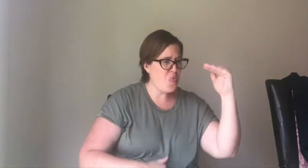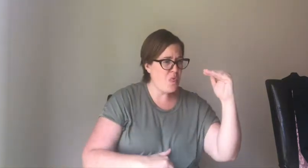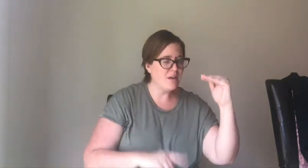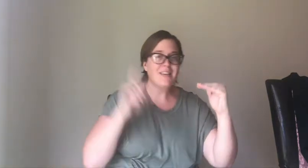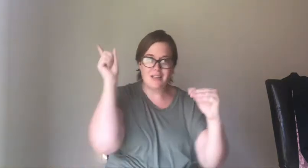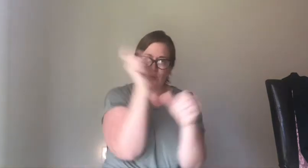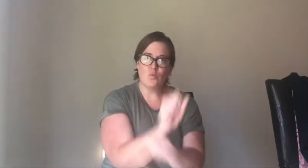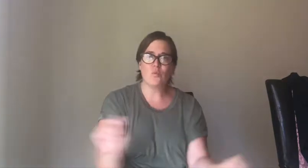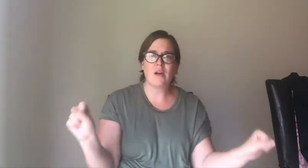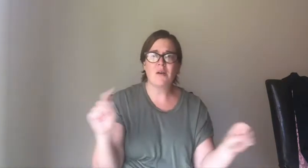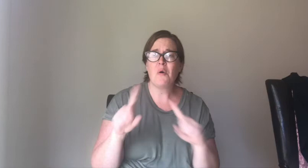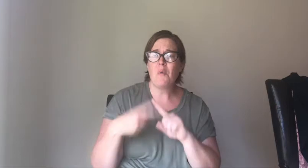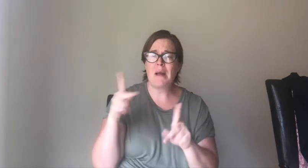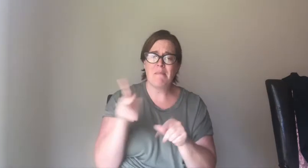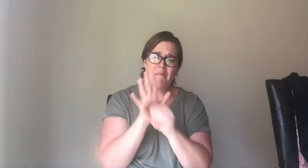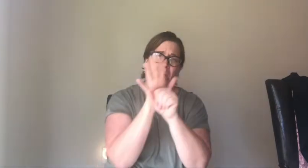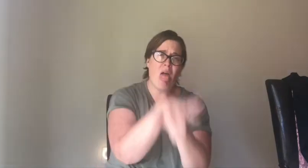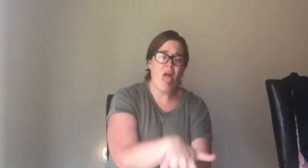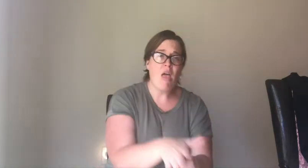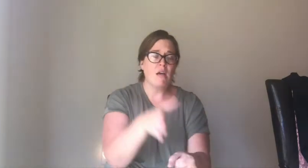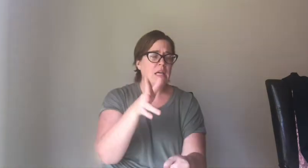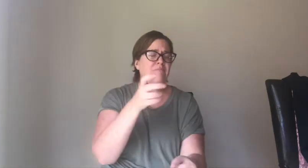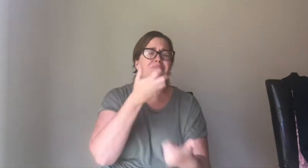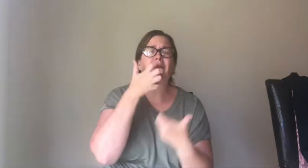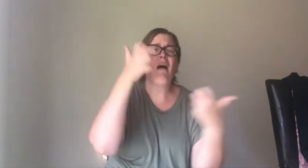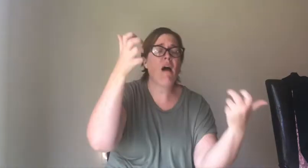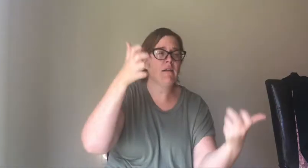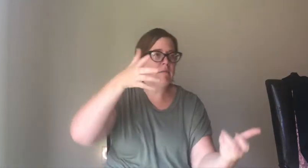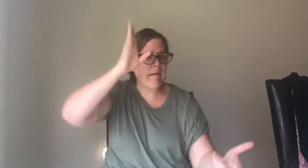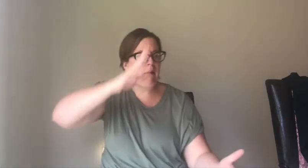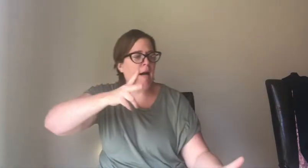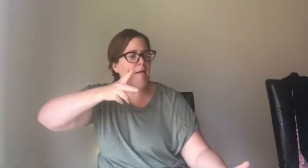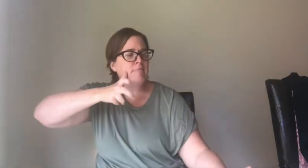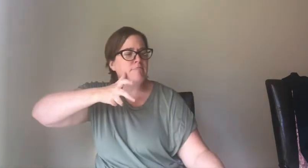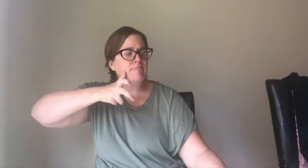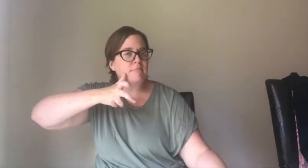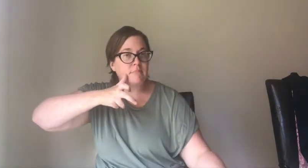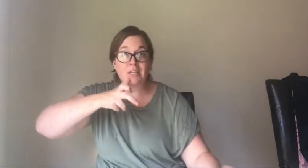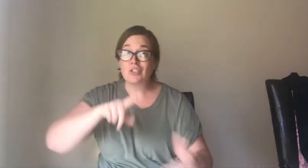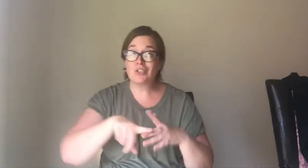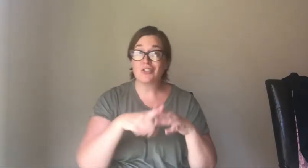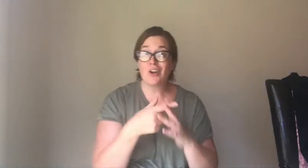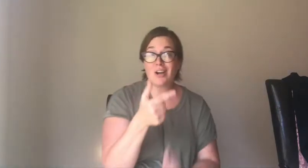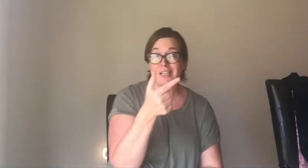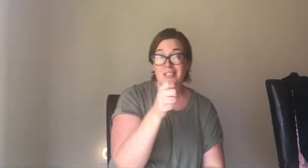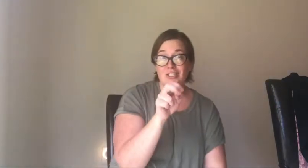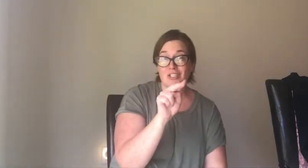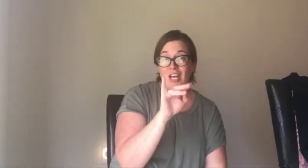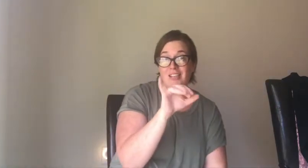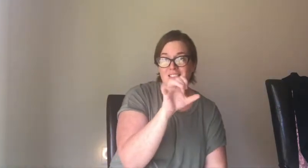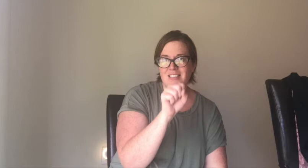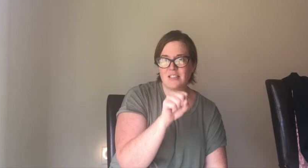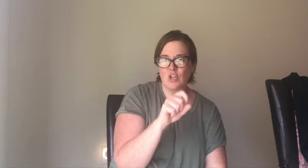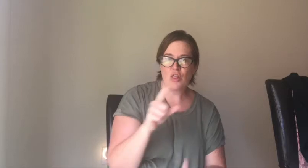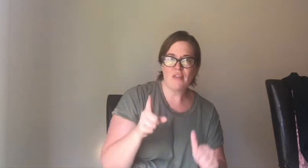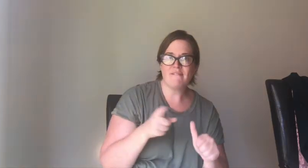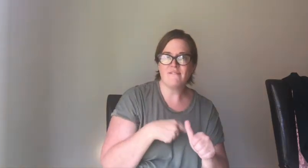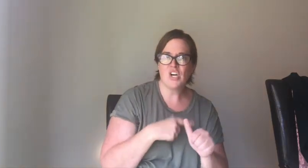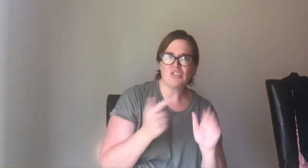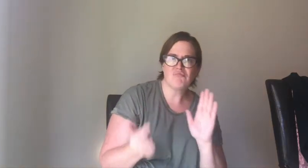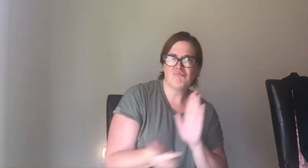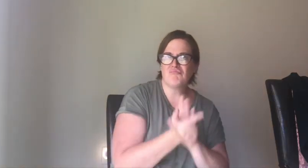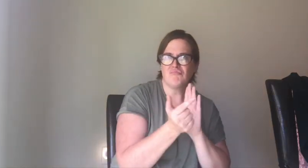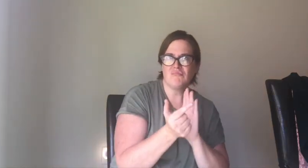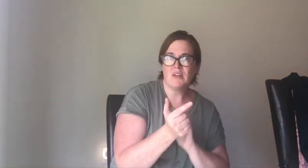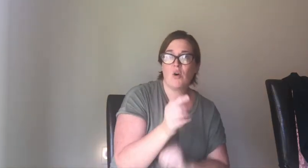the power to rescue people from any unjust system we find ourselves in if we're willing to be different, if we're willing to stand apart, if we're